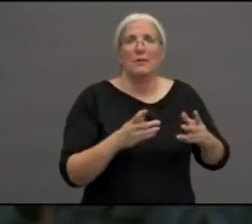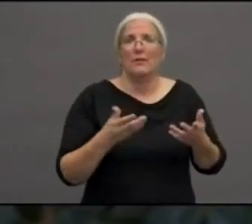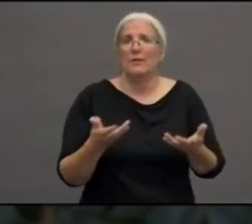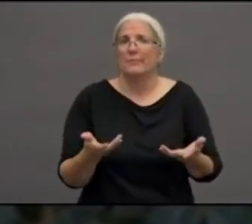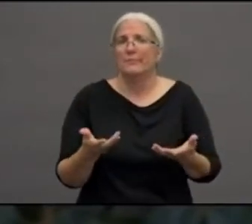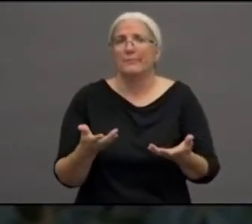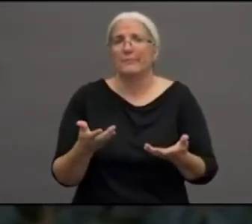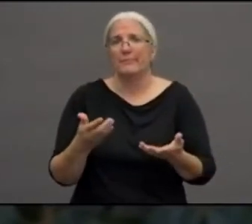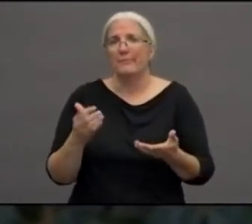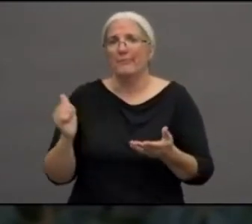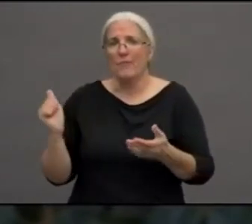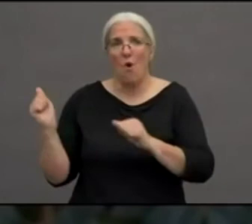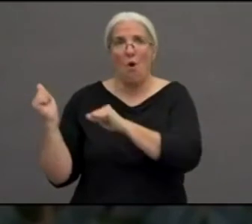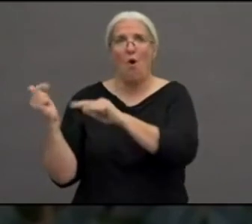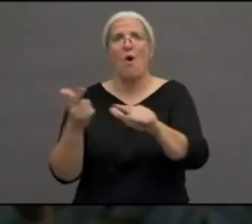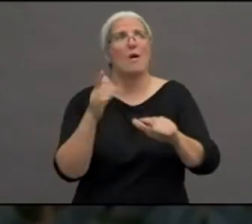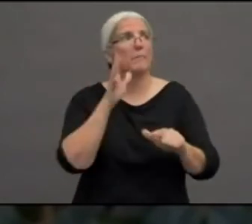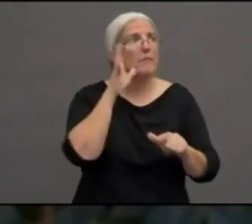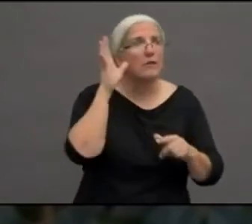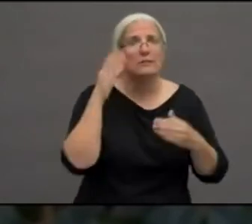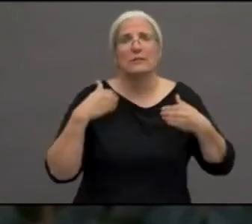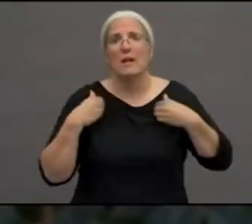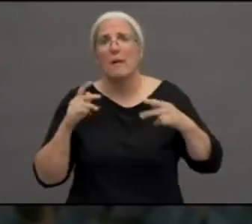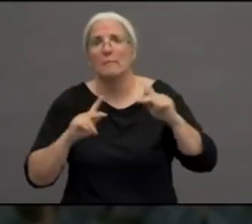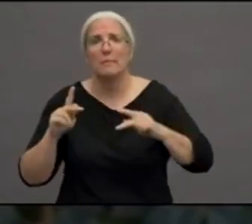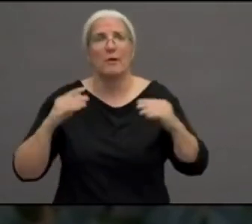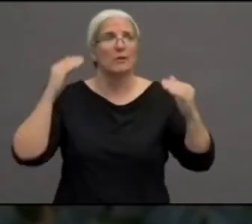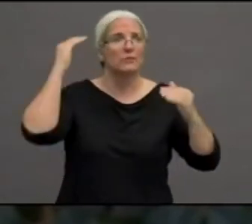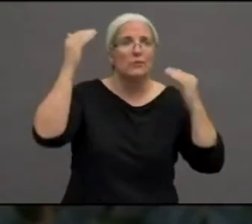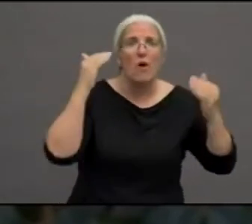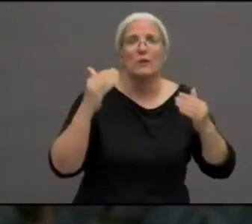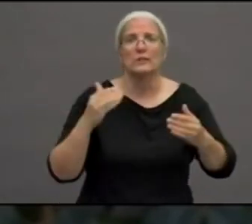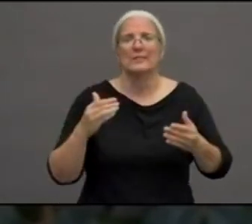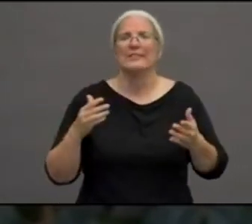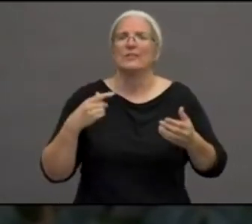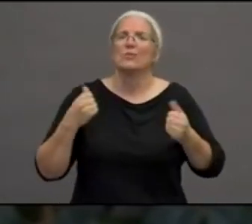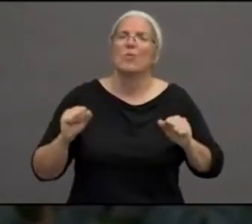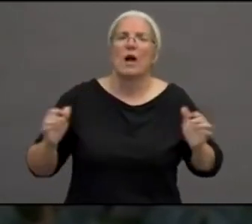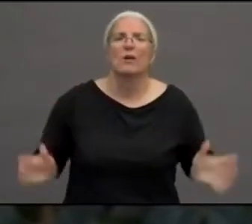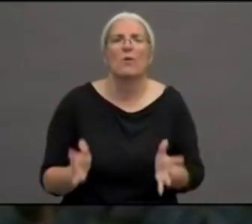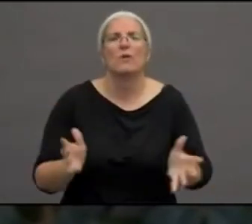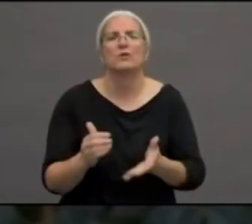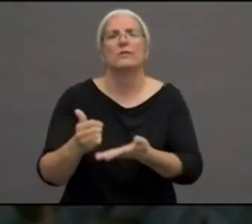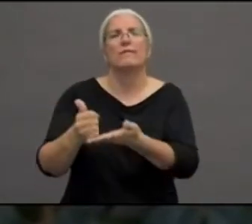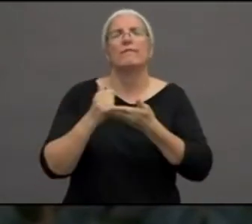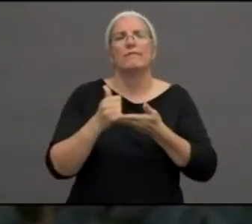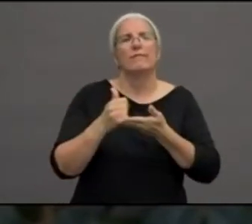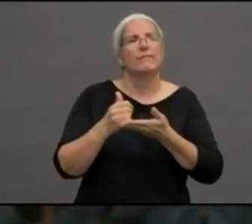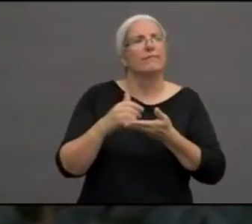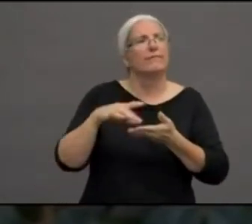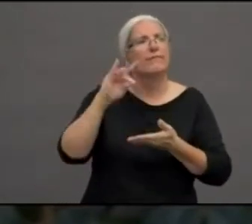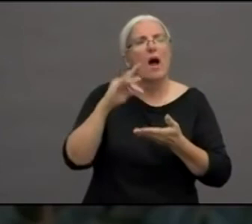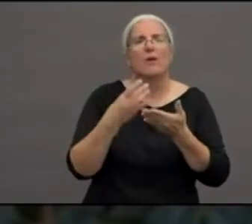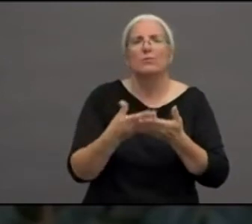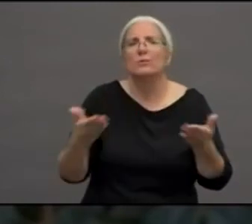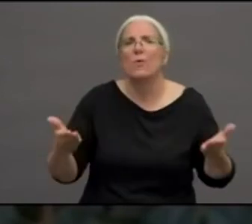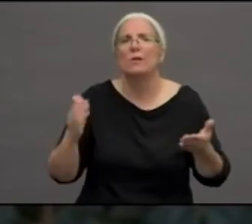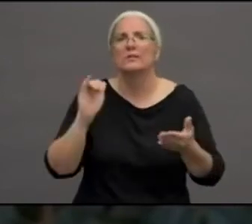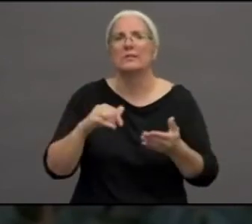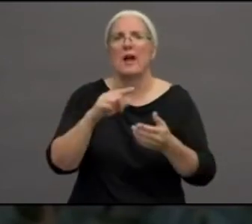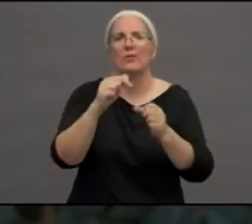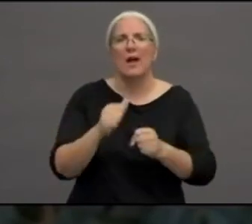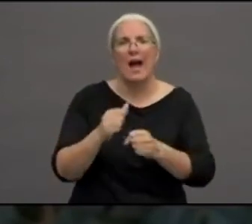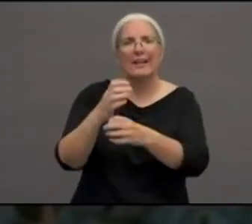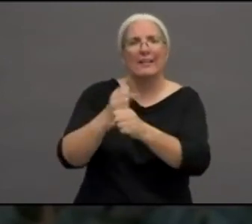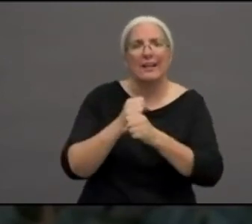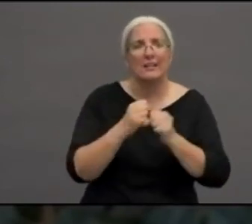adolescents, young adults, I would encourage you finding resources that can help you receive these